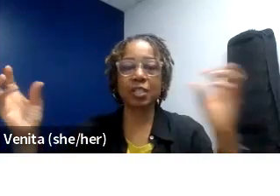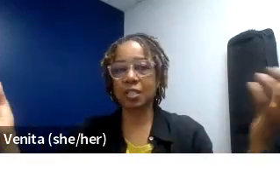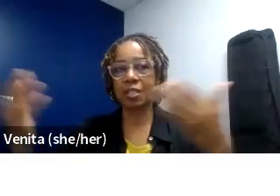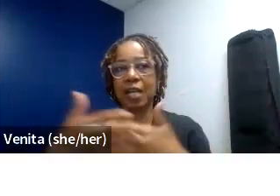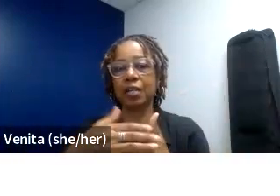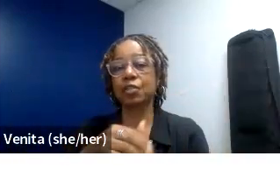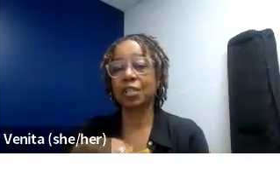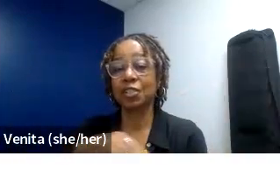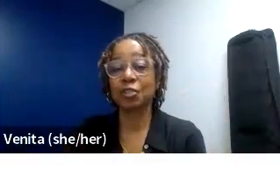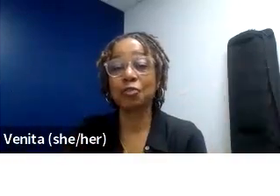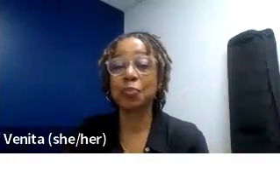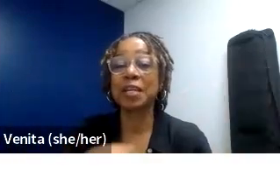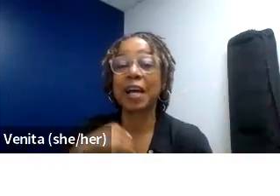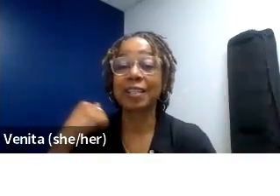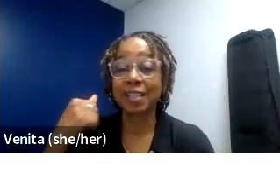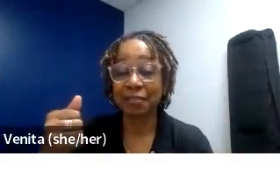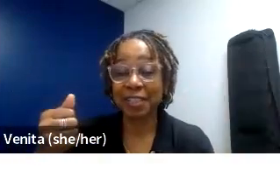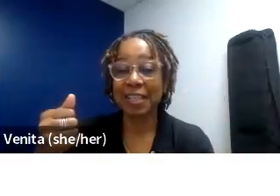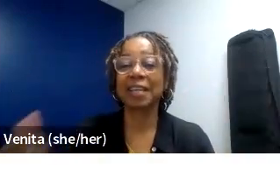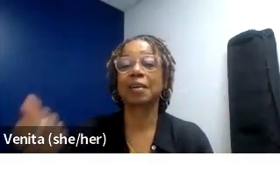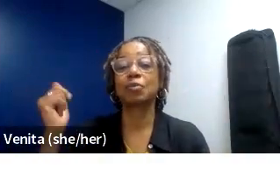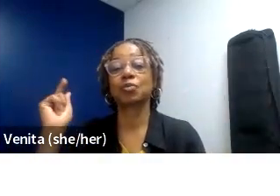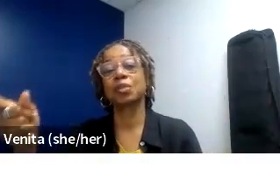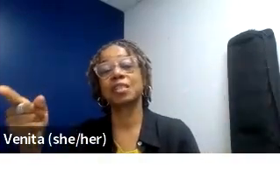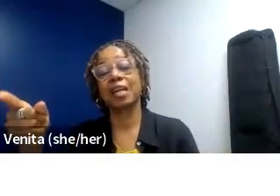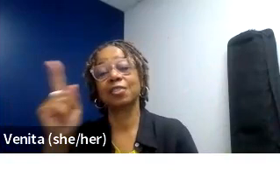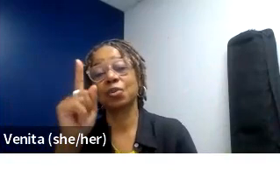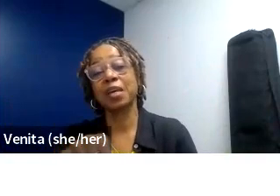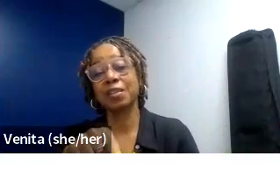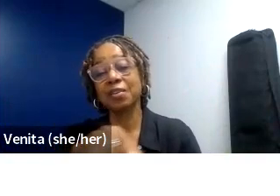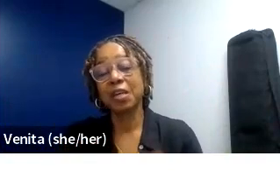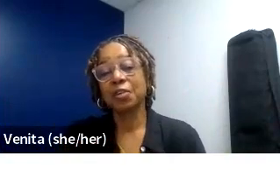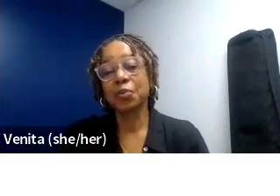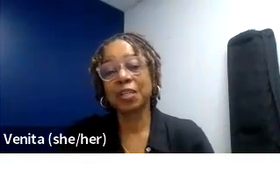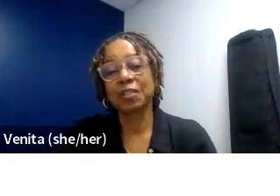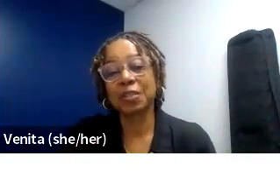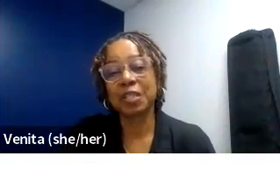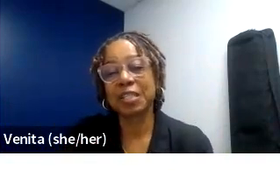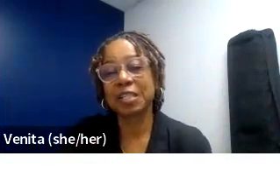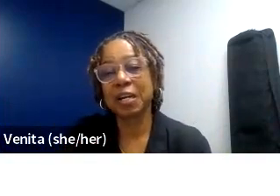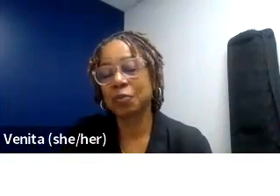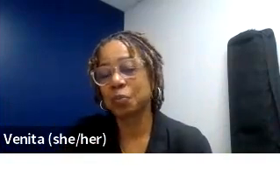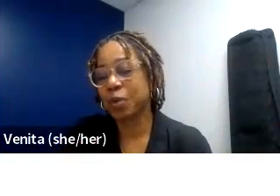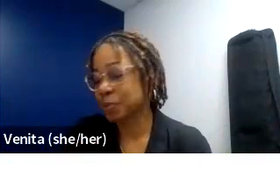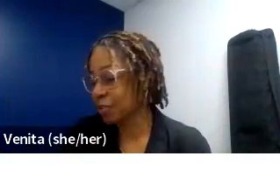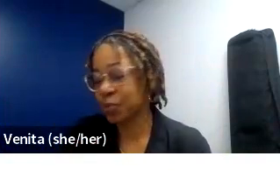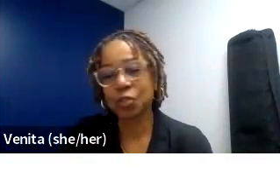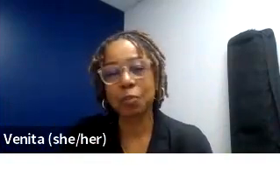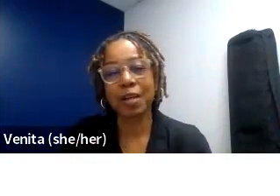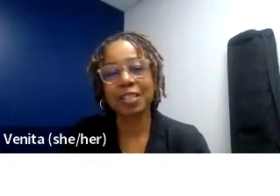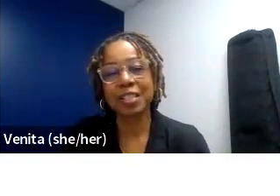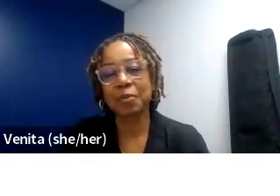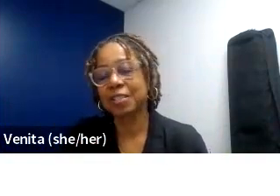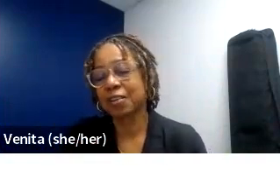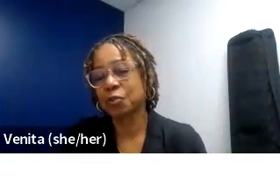disability justice, this kind of intersection is new for me, and I love it, and I'm just really excited. So Heather, you want to represent the